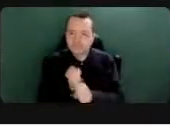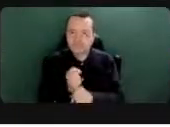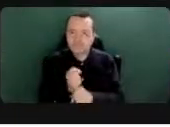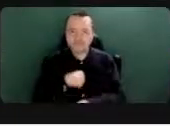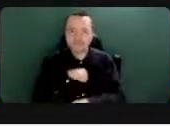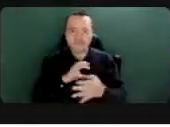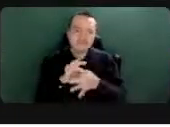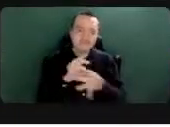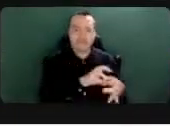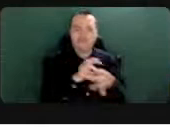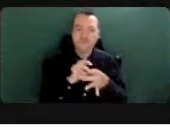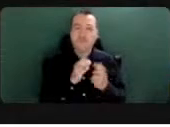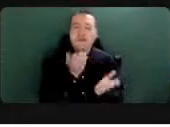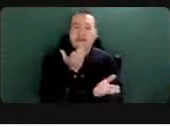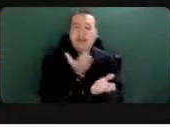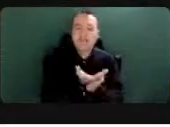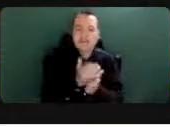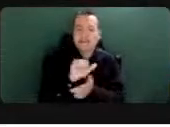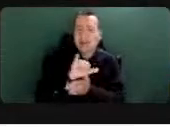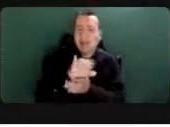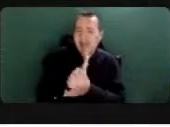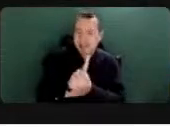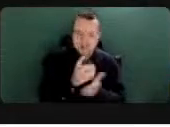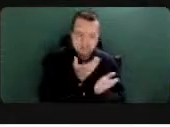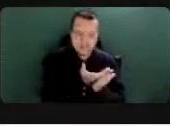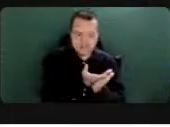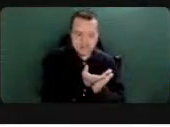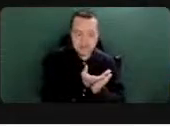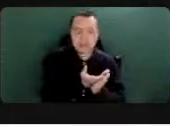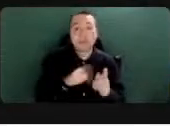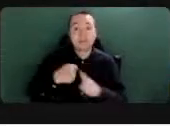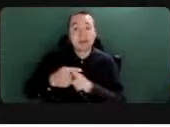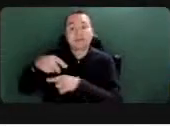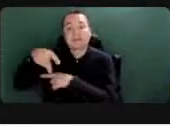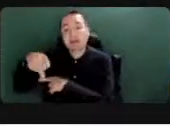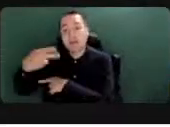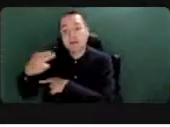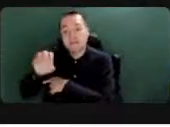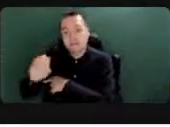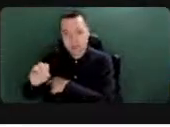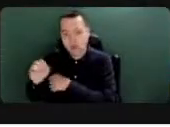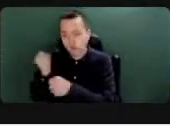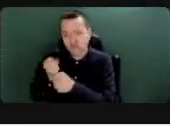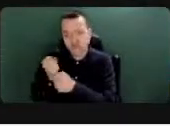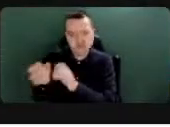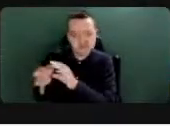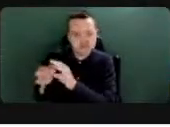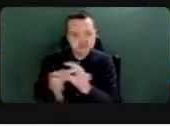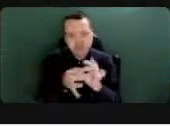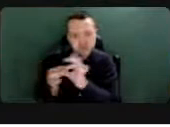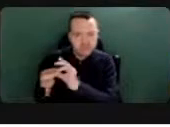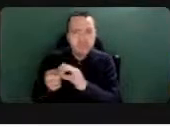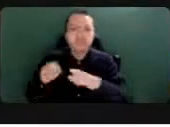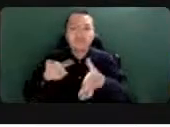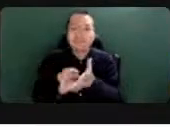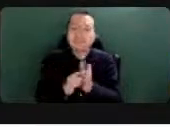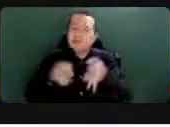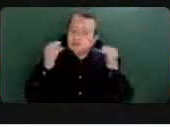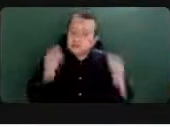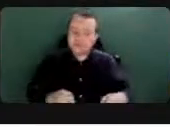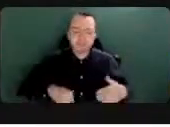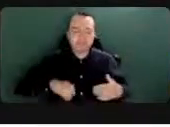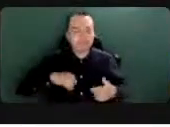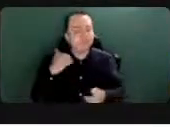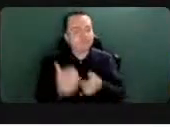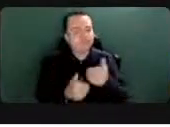evidence into easier ways of people accessing it. I'll say a few words about Evidence Aid, and